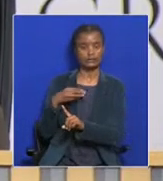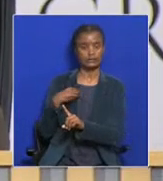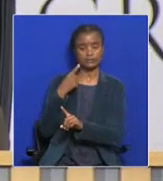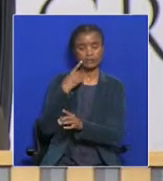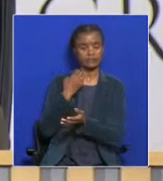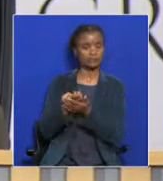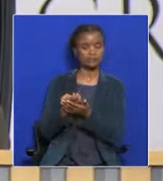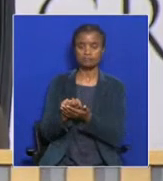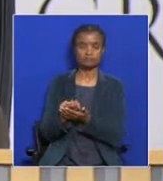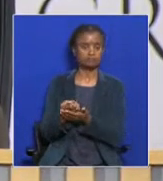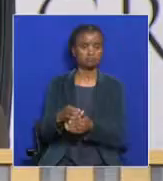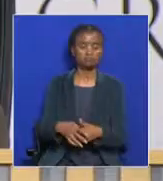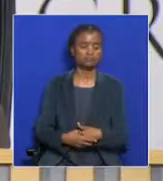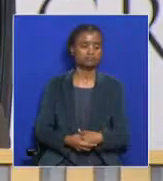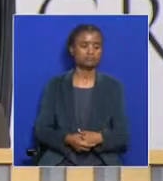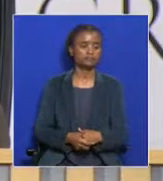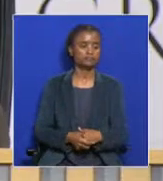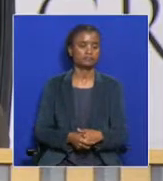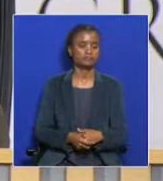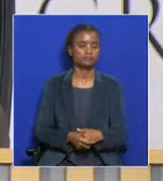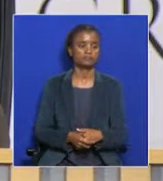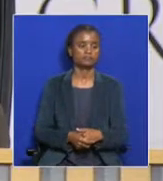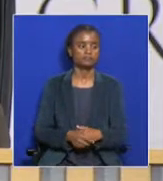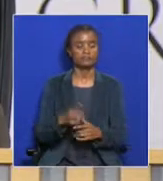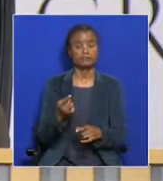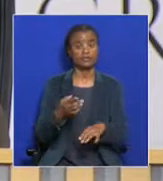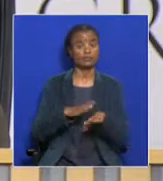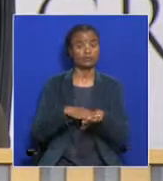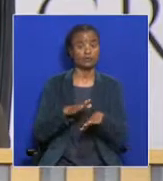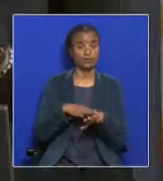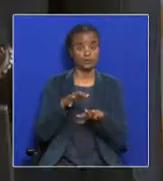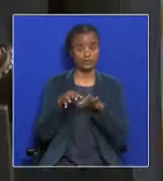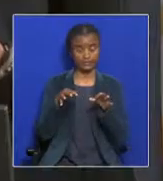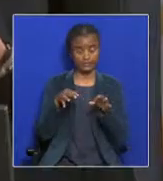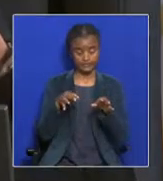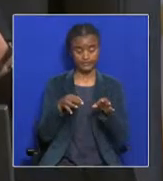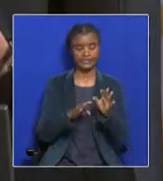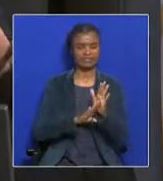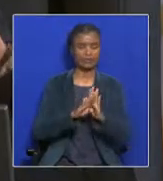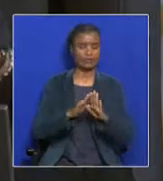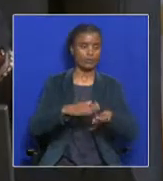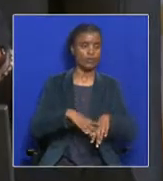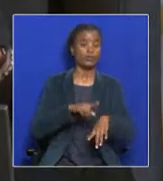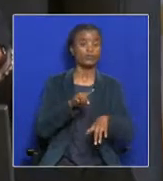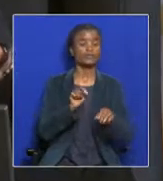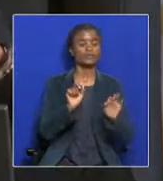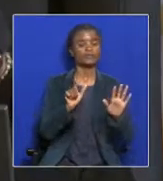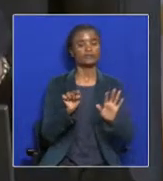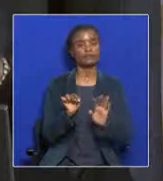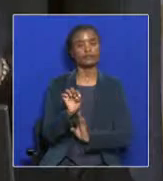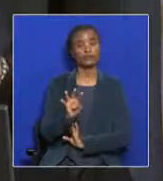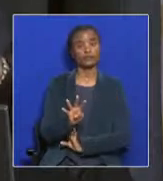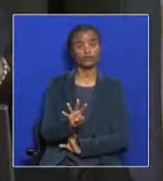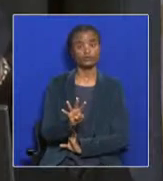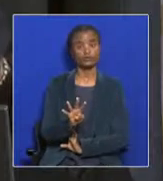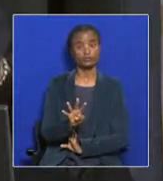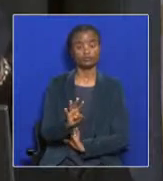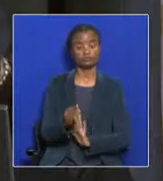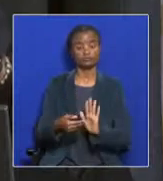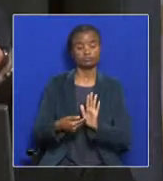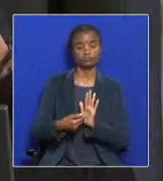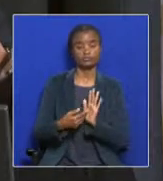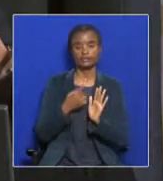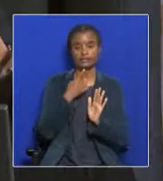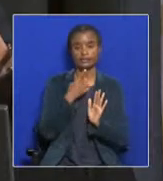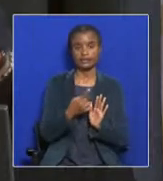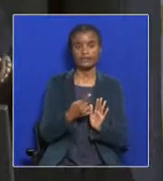Can I just develop this a little bit? On Yes, this 7.4, that compelled you